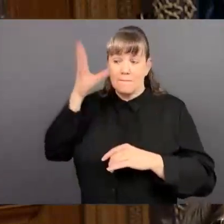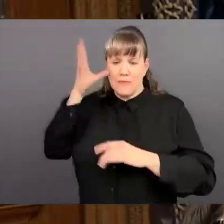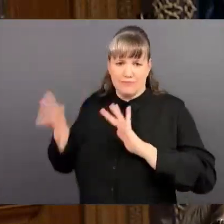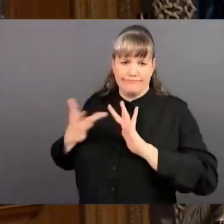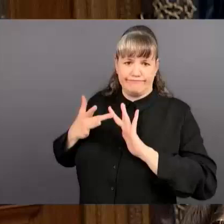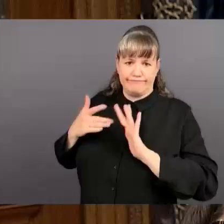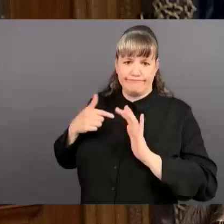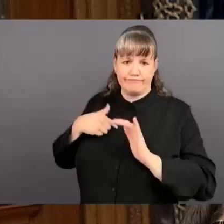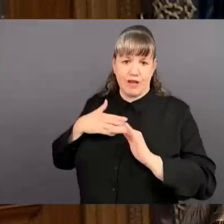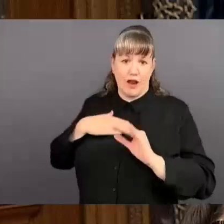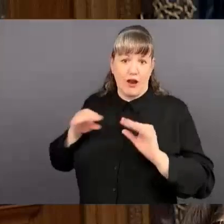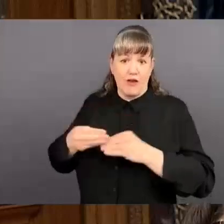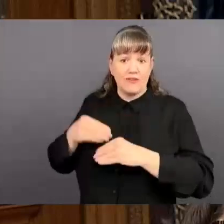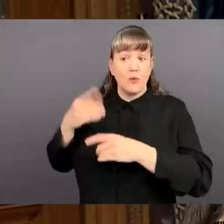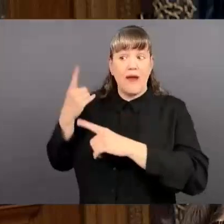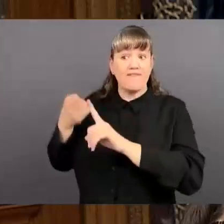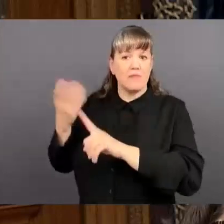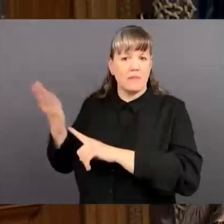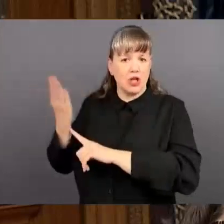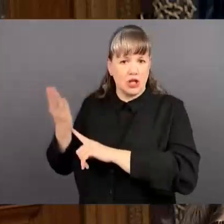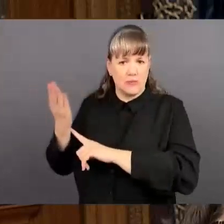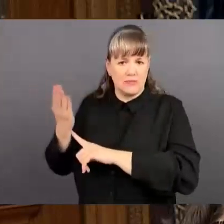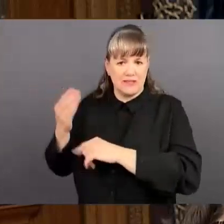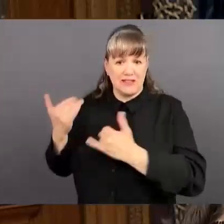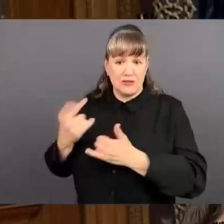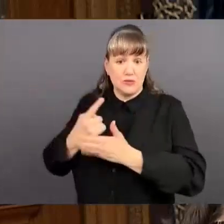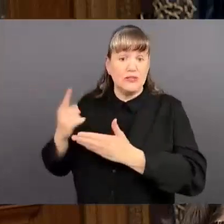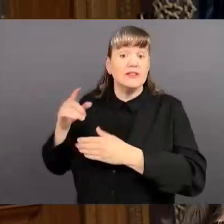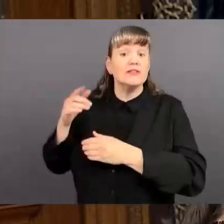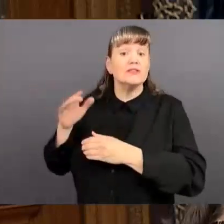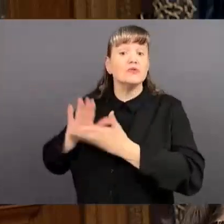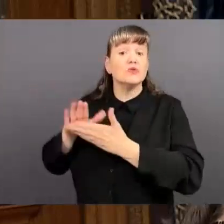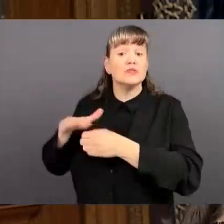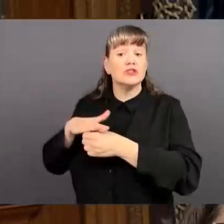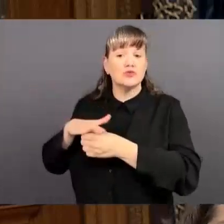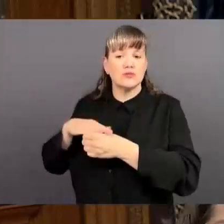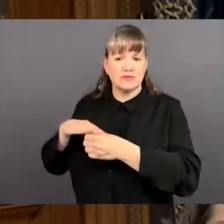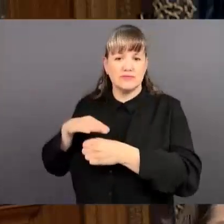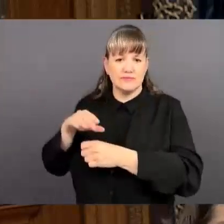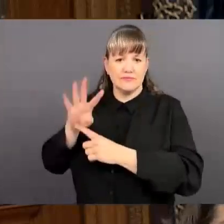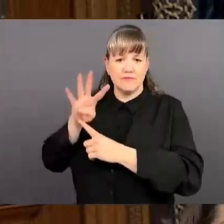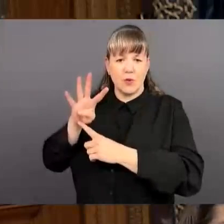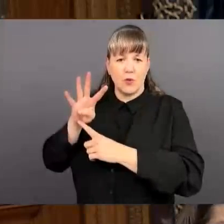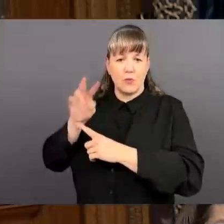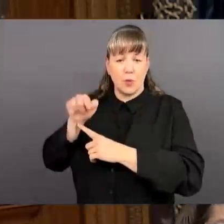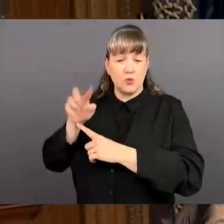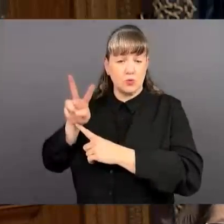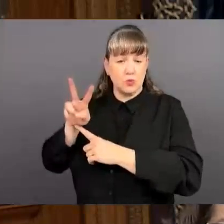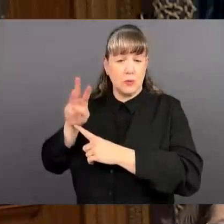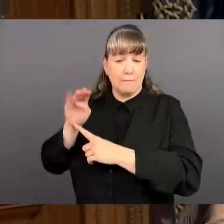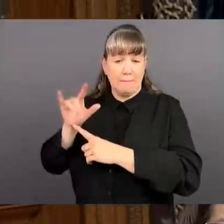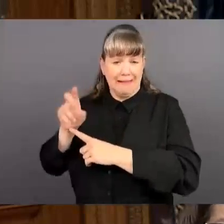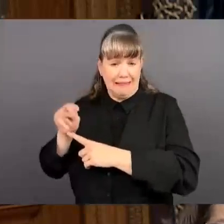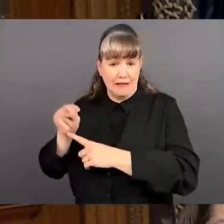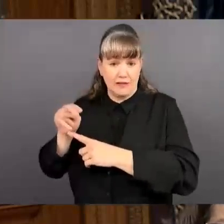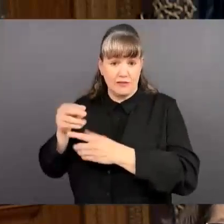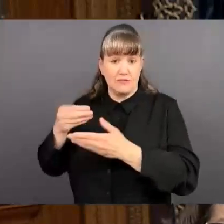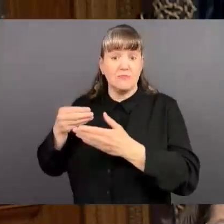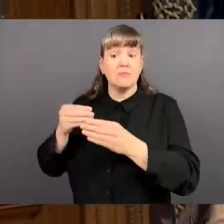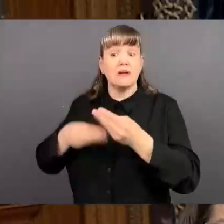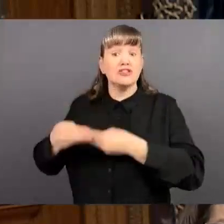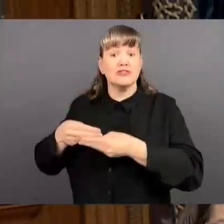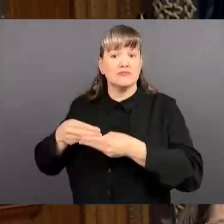Burnaby School District's $4.2 million budget shortfall that is leading to a number of different educational